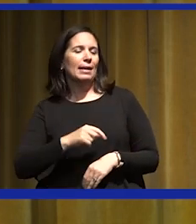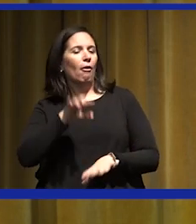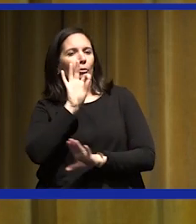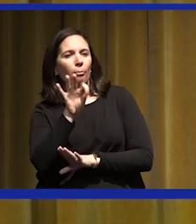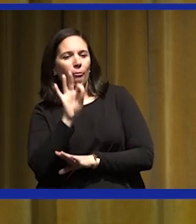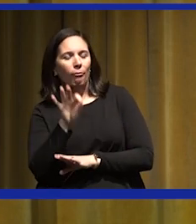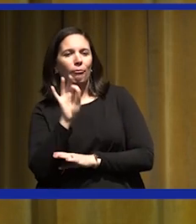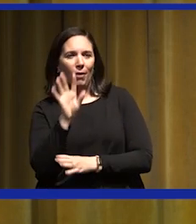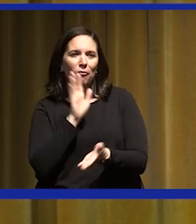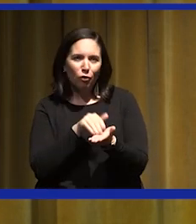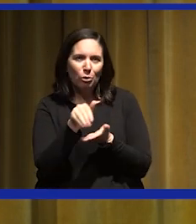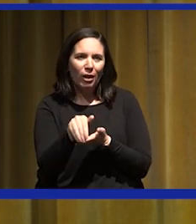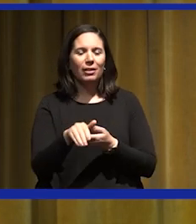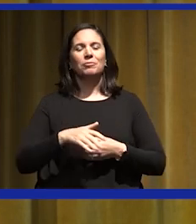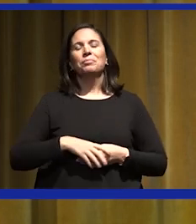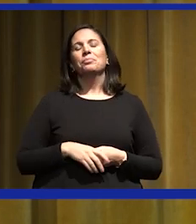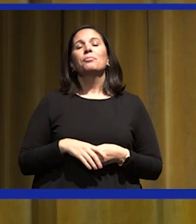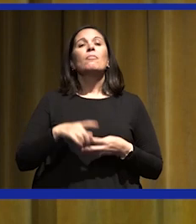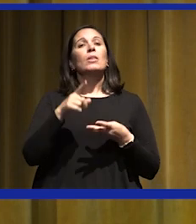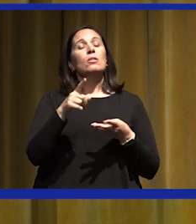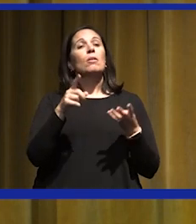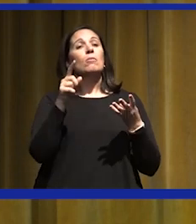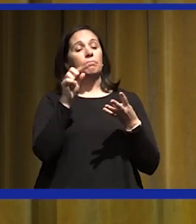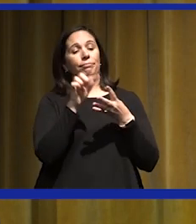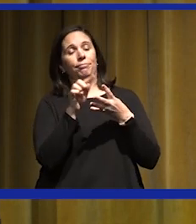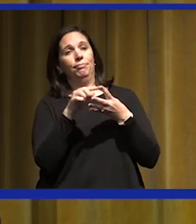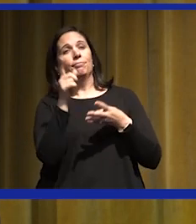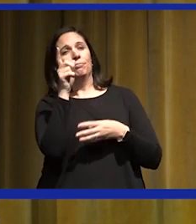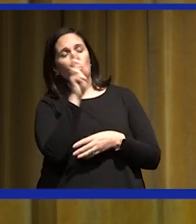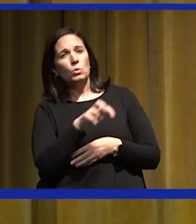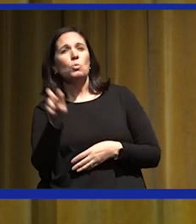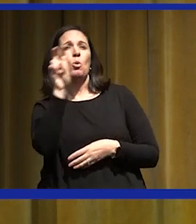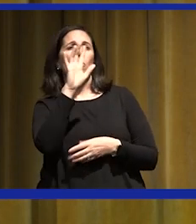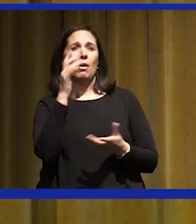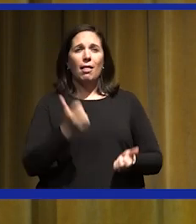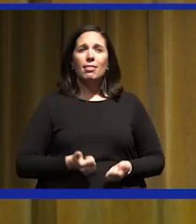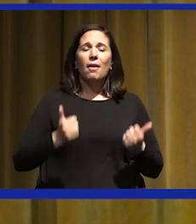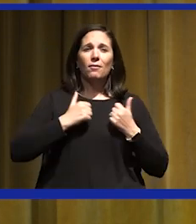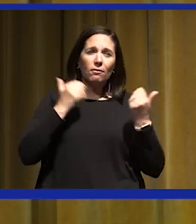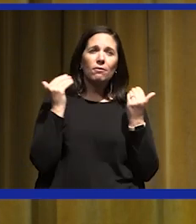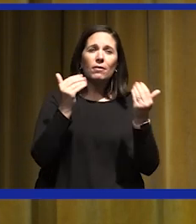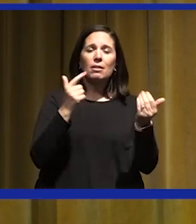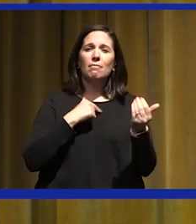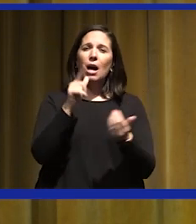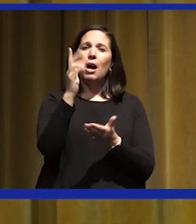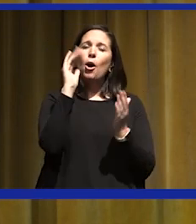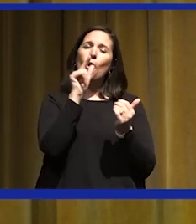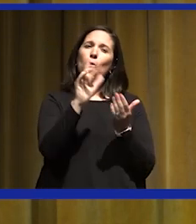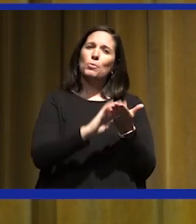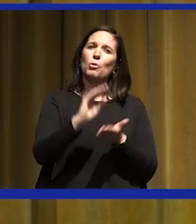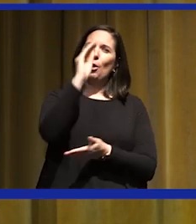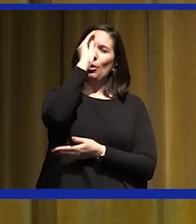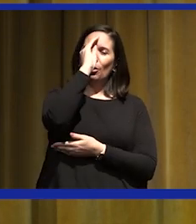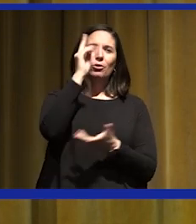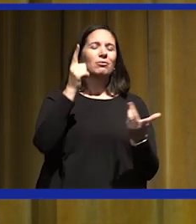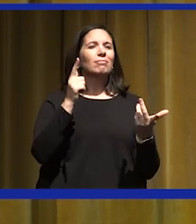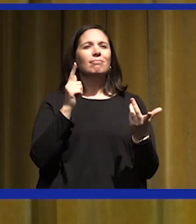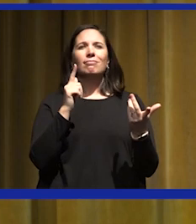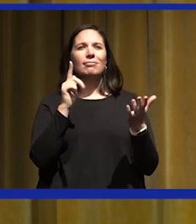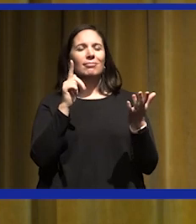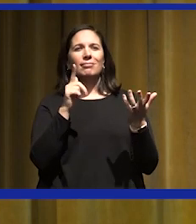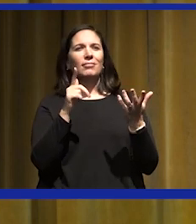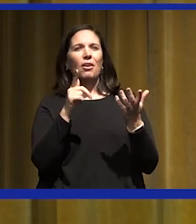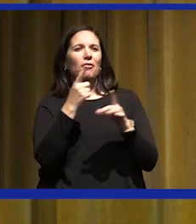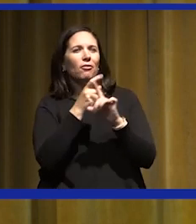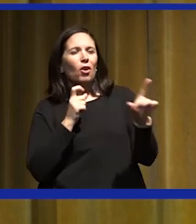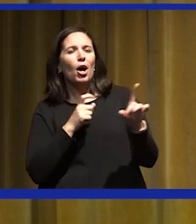frequently. So, as you travel down the road of life, I hope you grow to understand the immeasurable value of attaining wisdom from